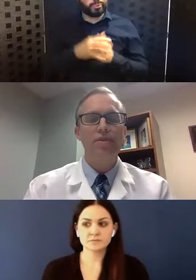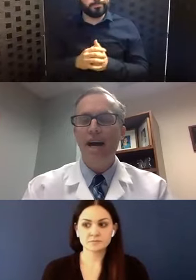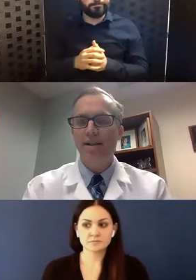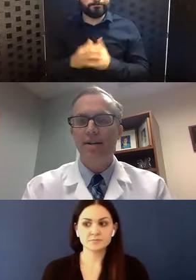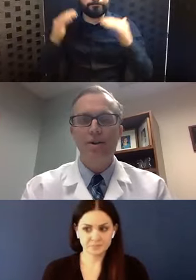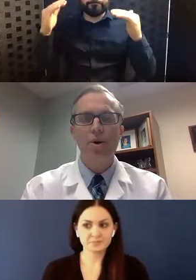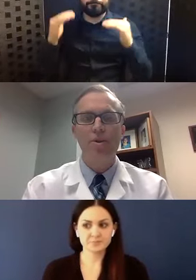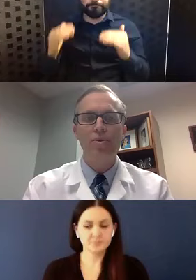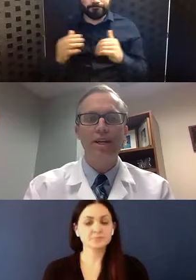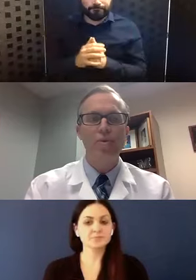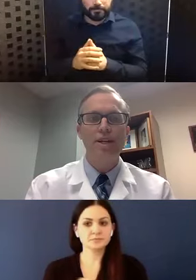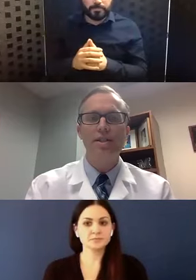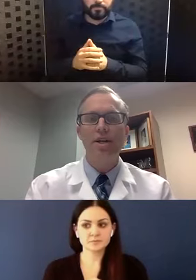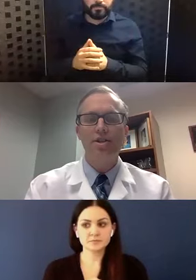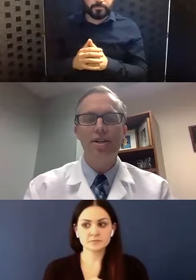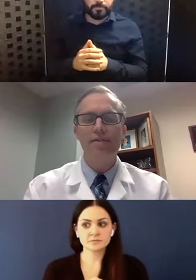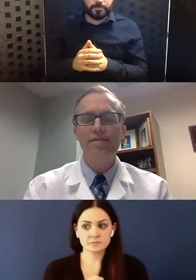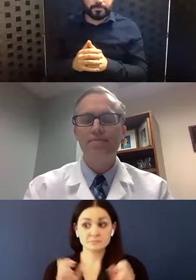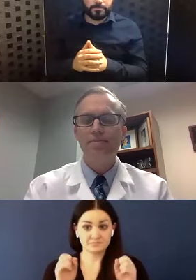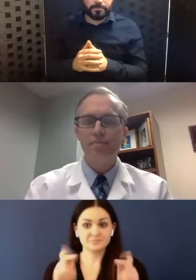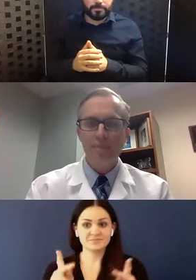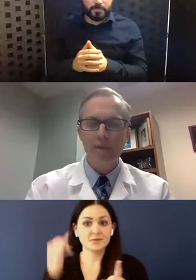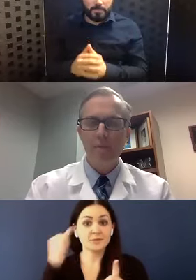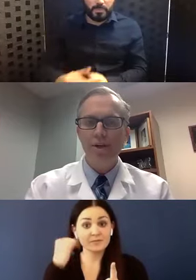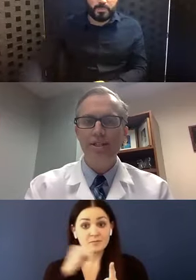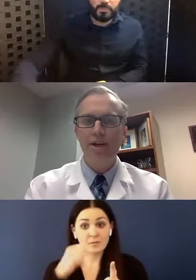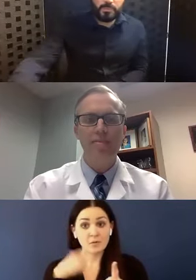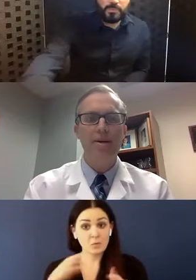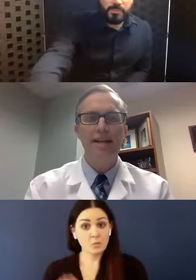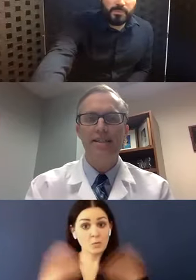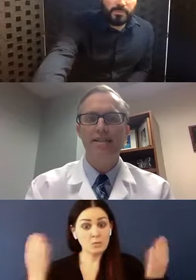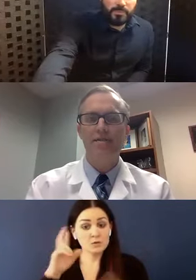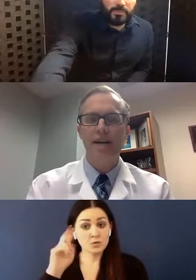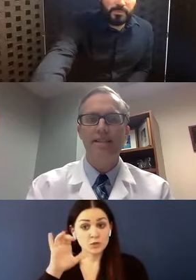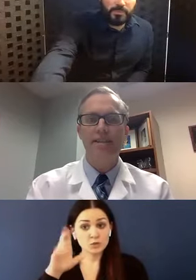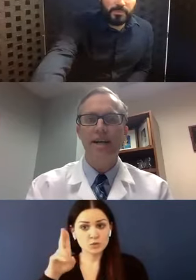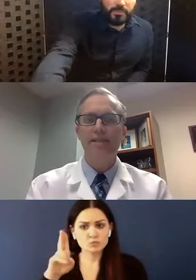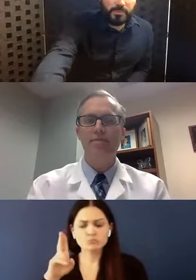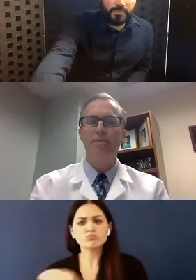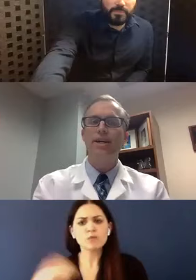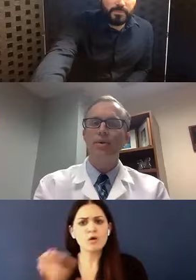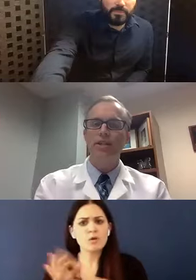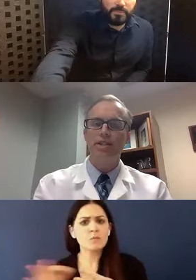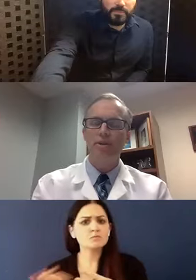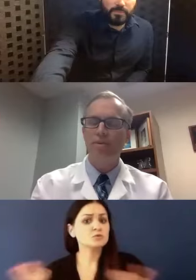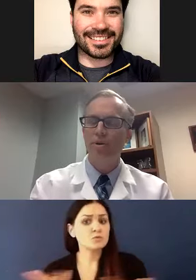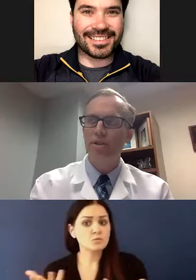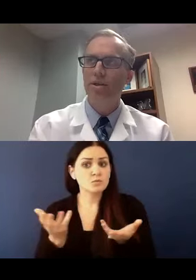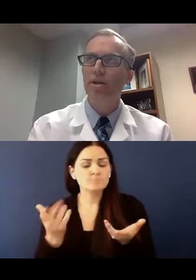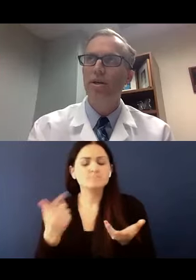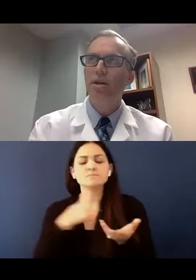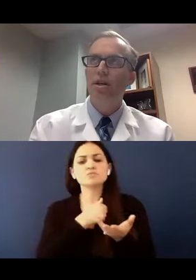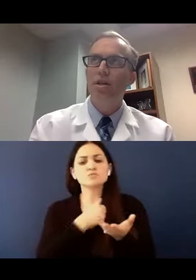So if we're not going to open the RICU, what is the alternative? And what we're going to talk about in the next several slides is a concept of a micro adjustment